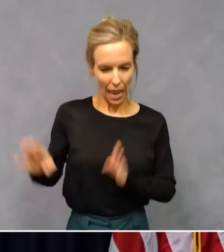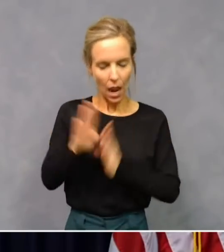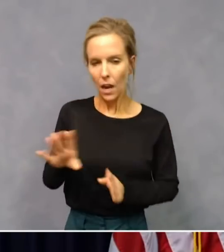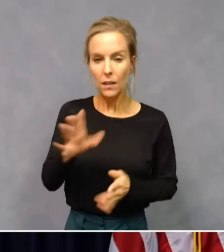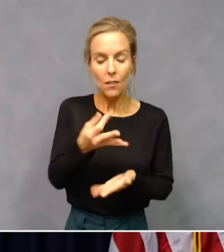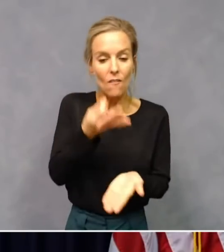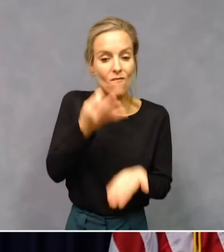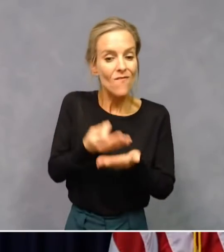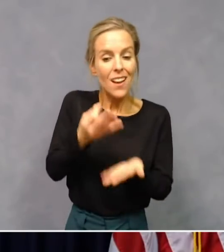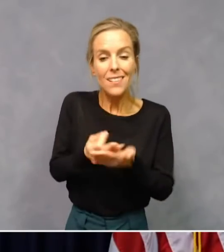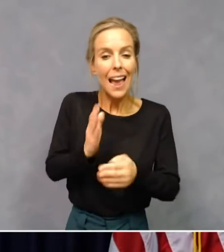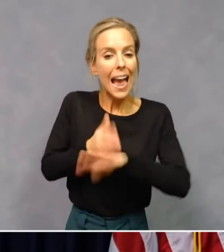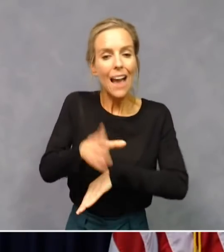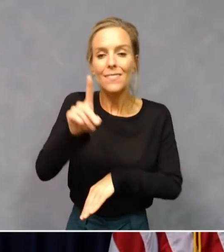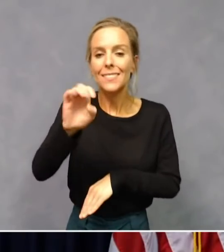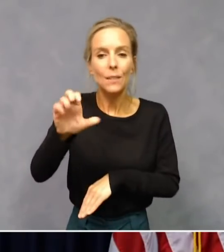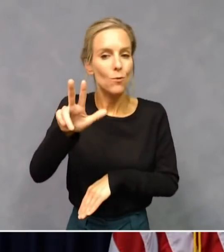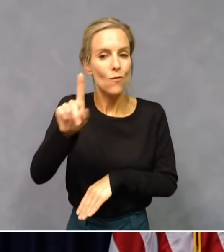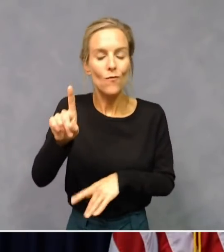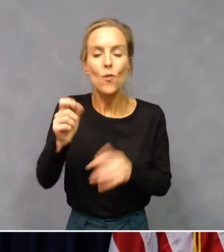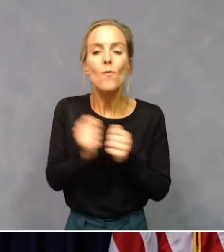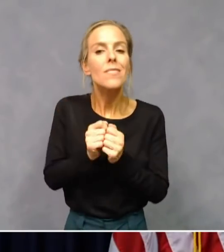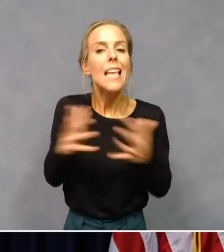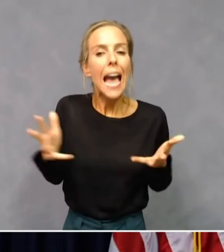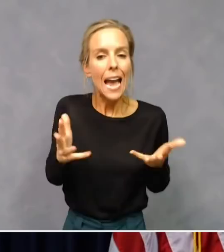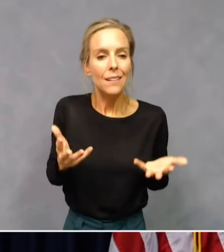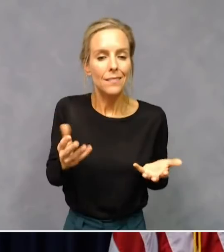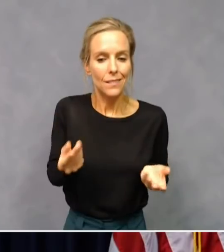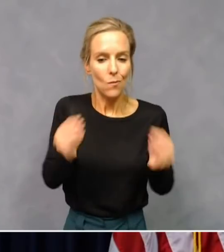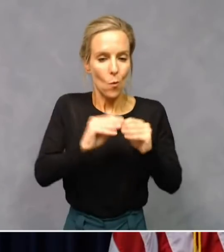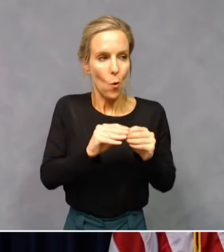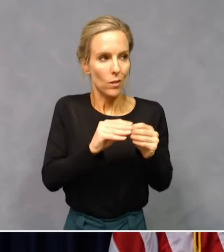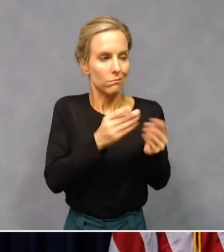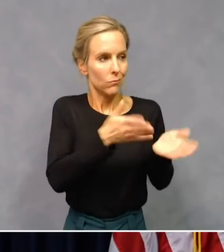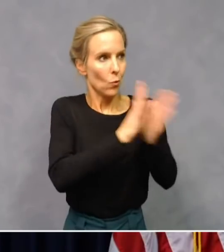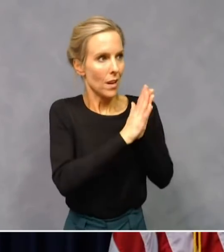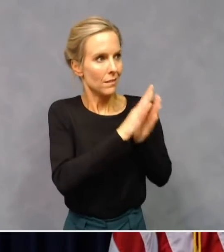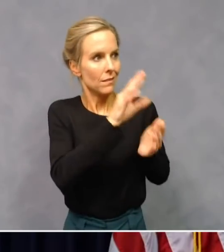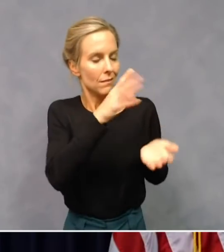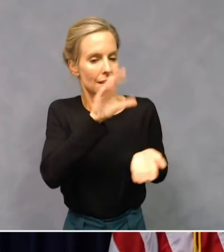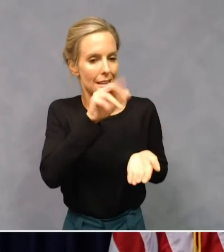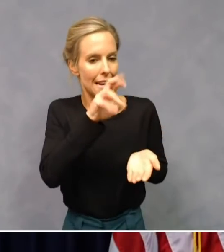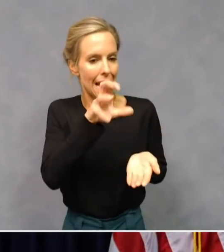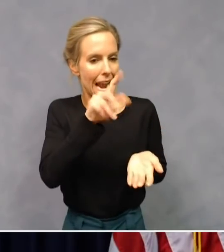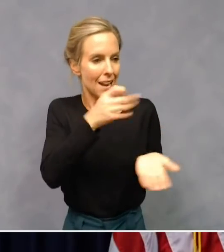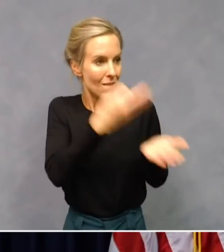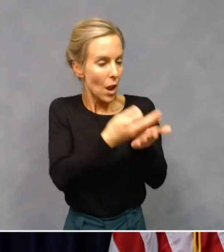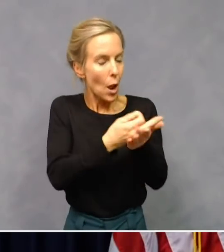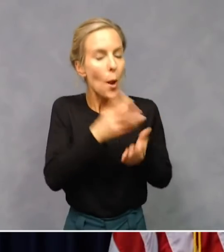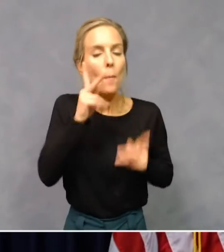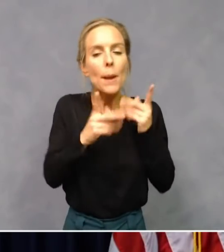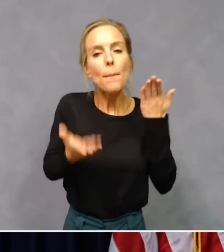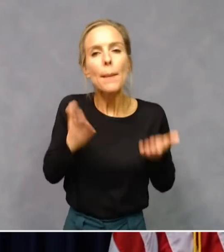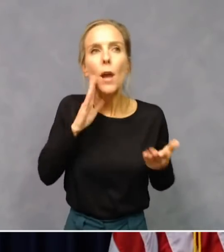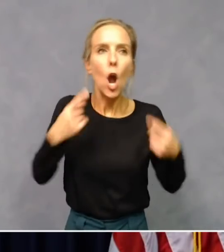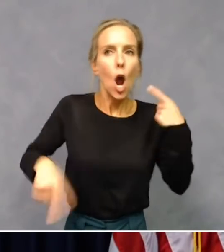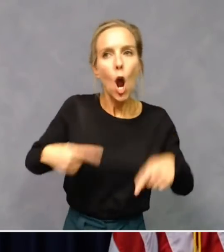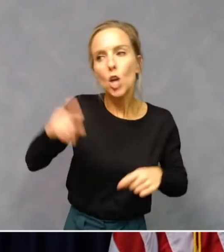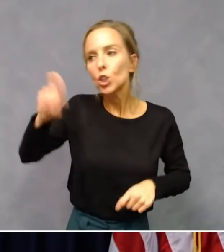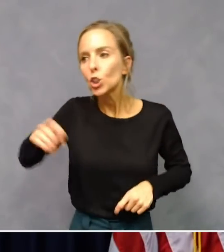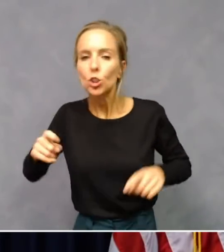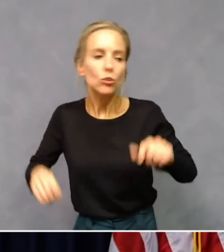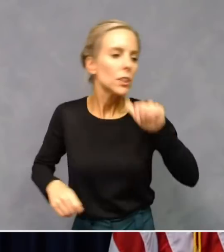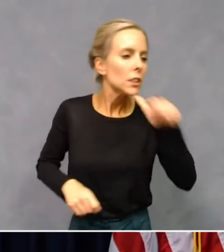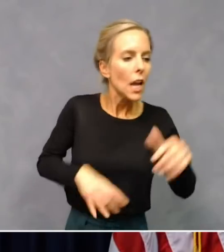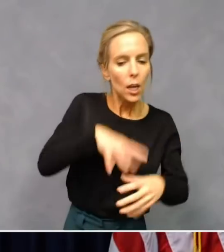31st without another round of CARES Act funding. So people may argue what should or shouldn't be in another CARES Act funding,